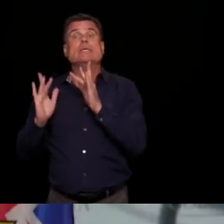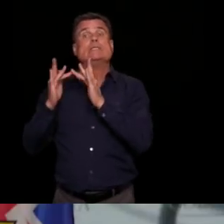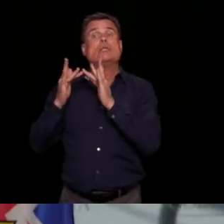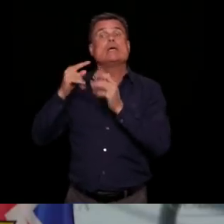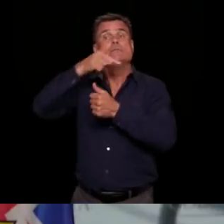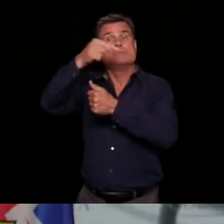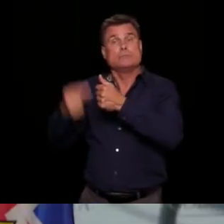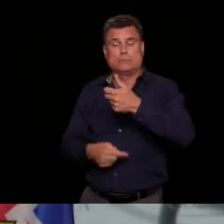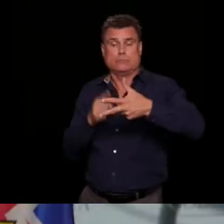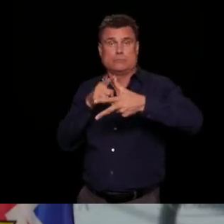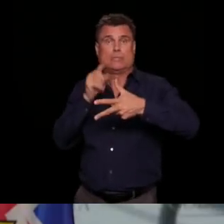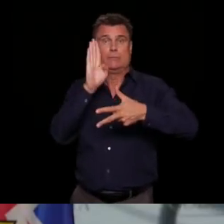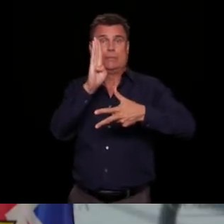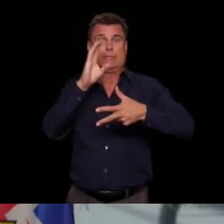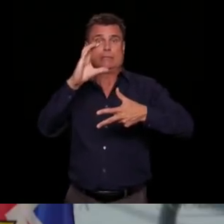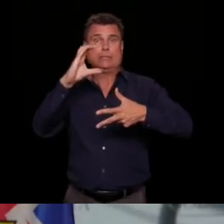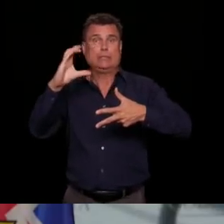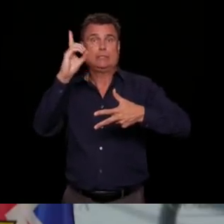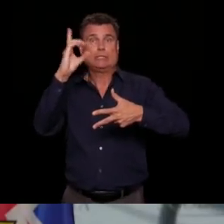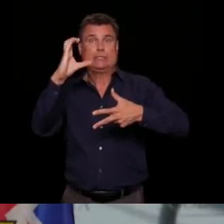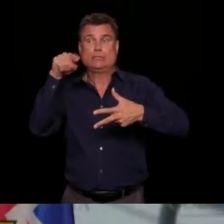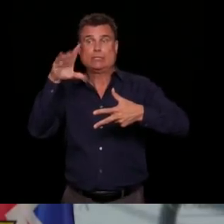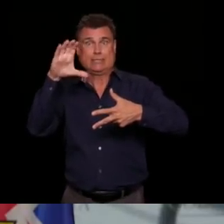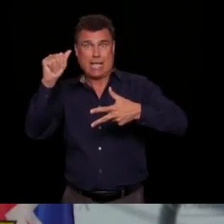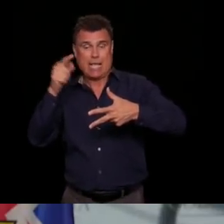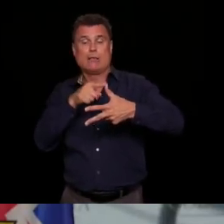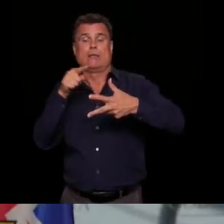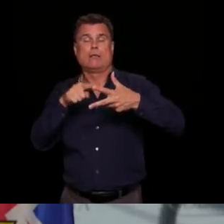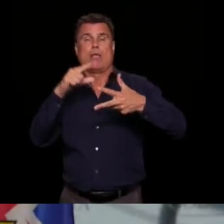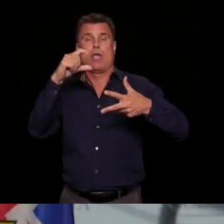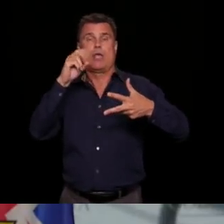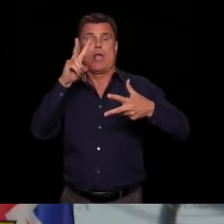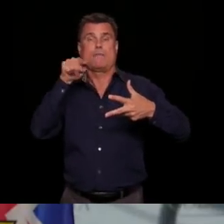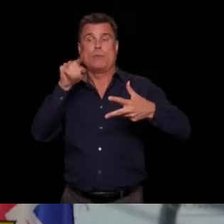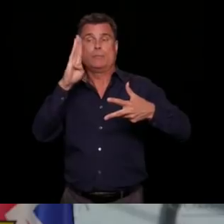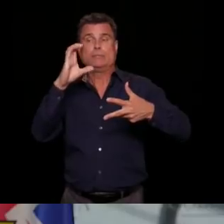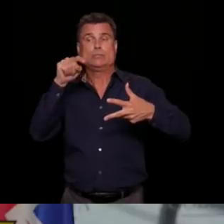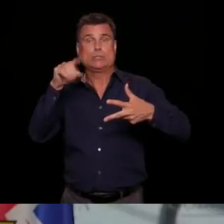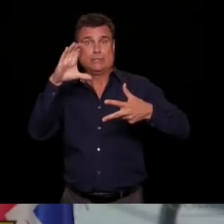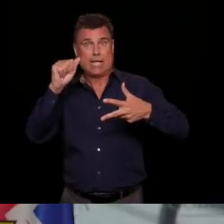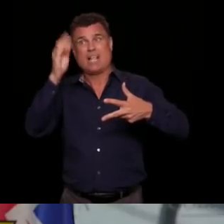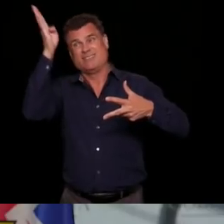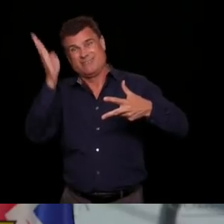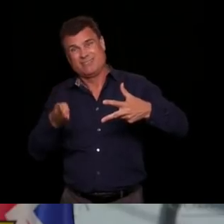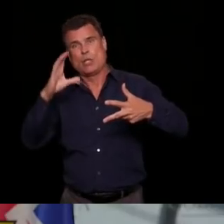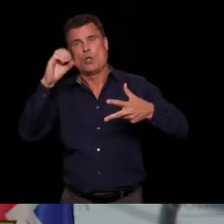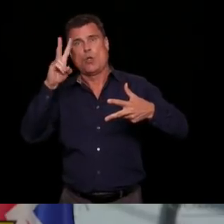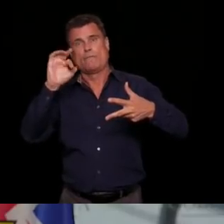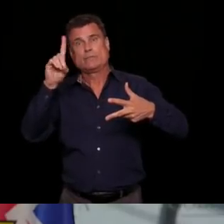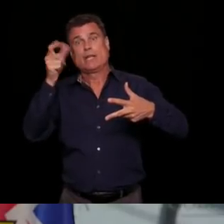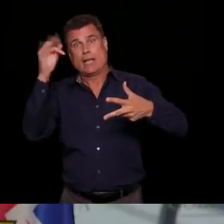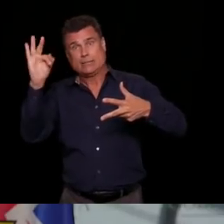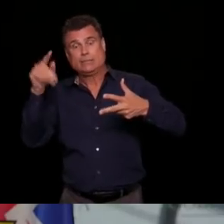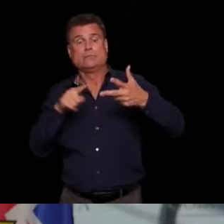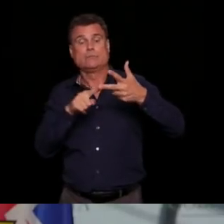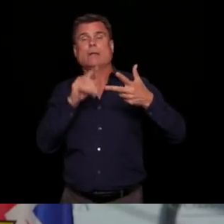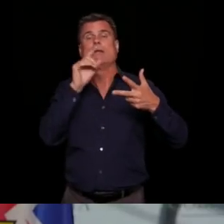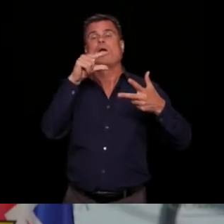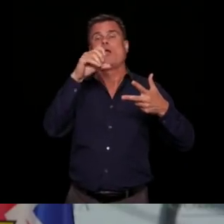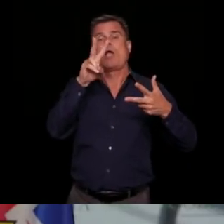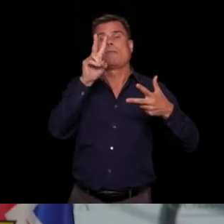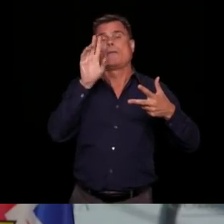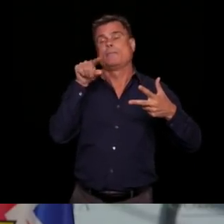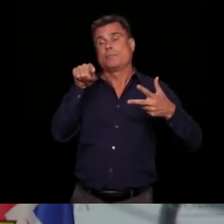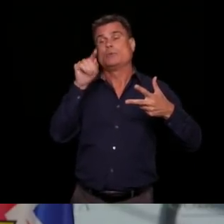guidance on COVID-19, visit bccdc.ca. For non-medical questions about the province's COVID-19 response, visit